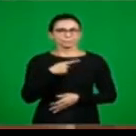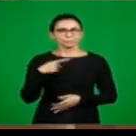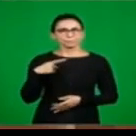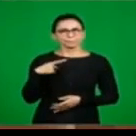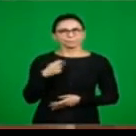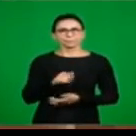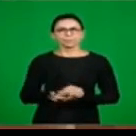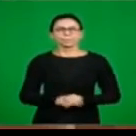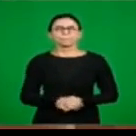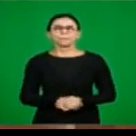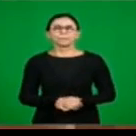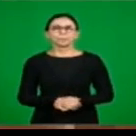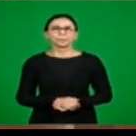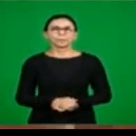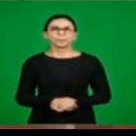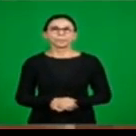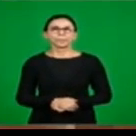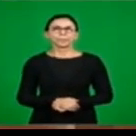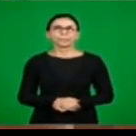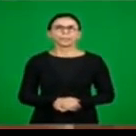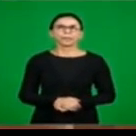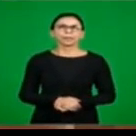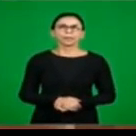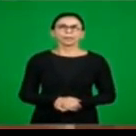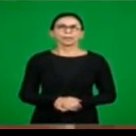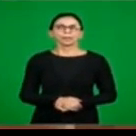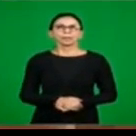now I'm going to hand the word back to Pastor.